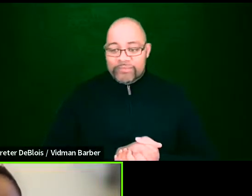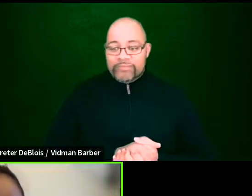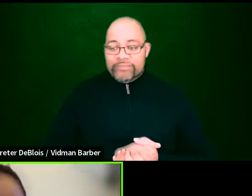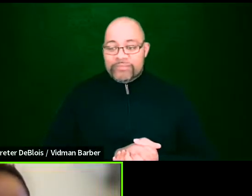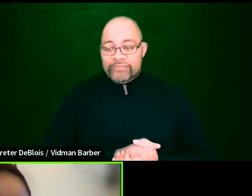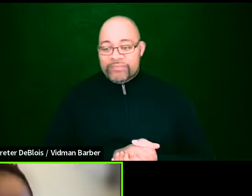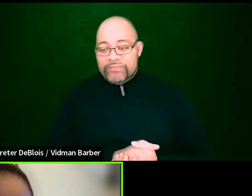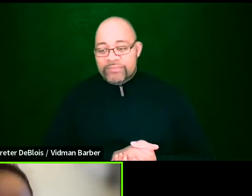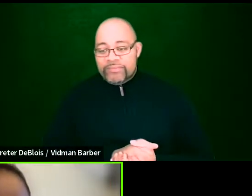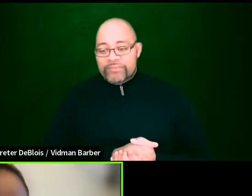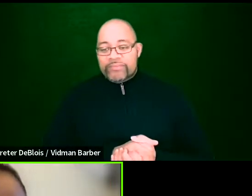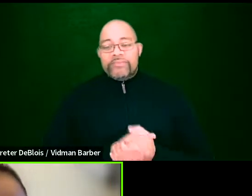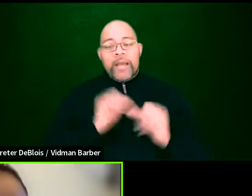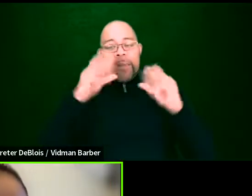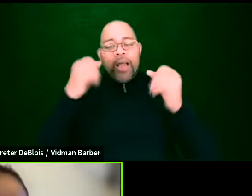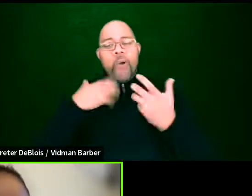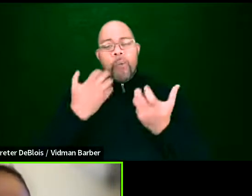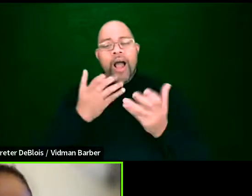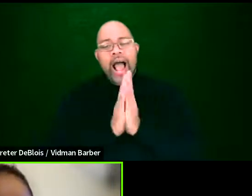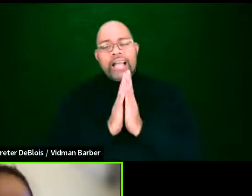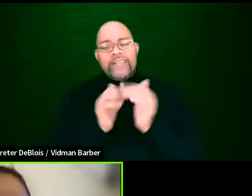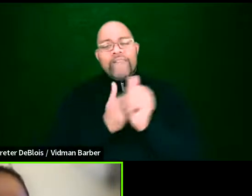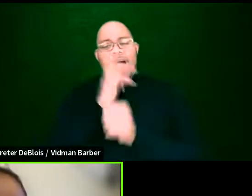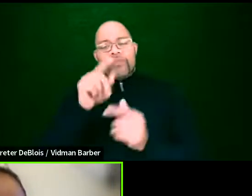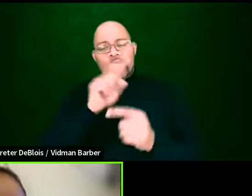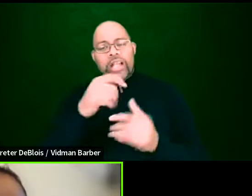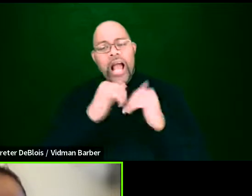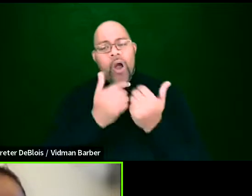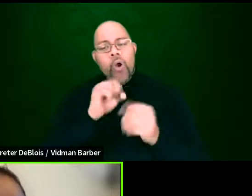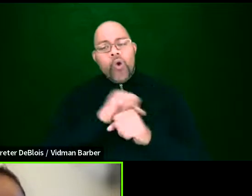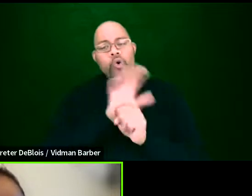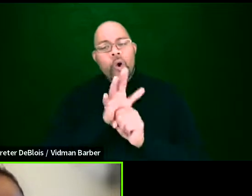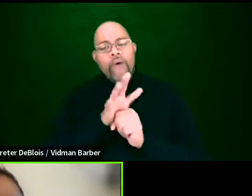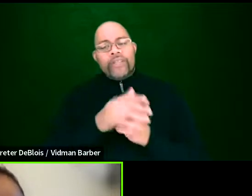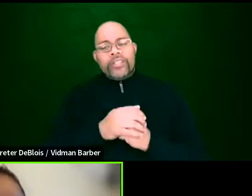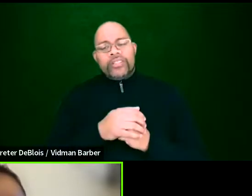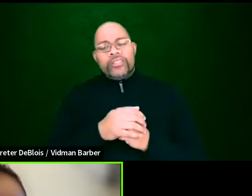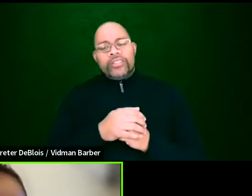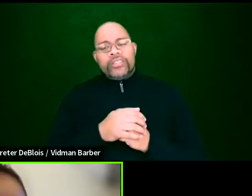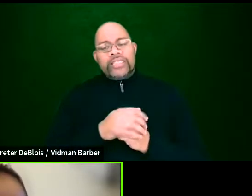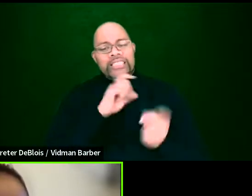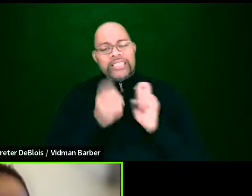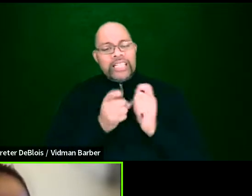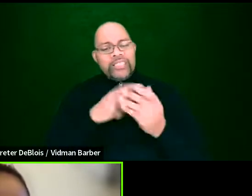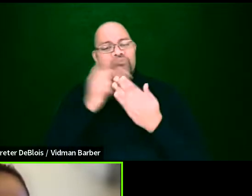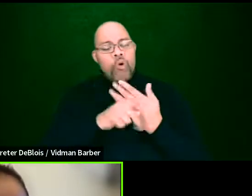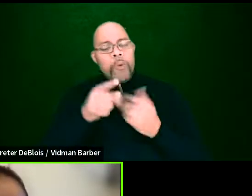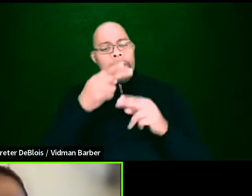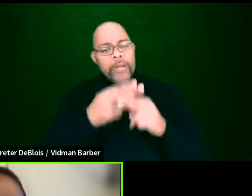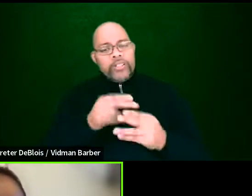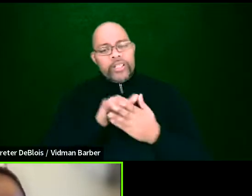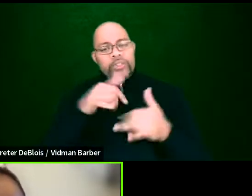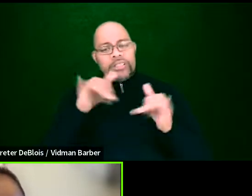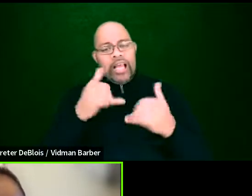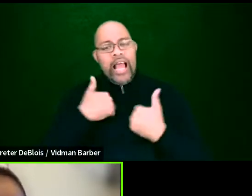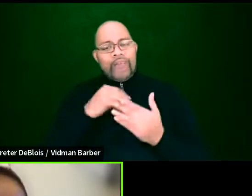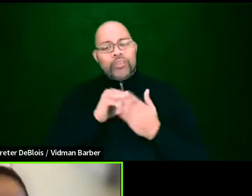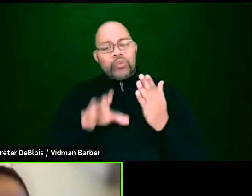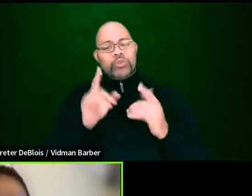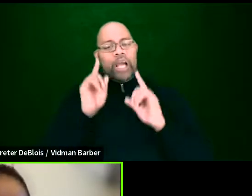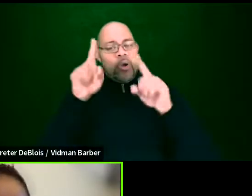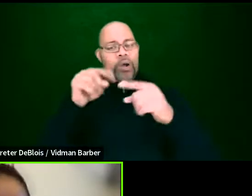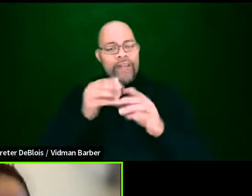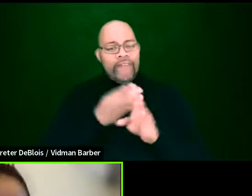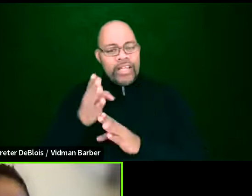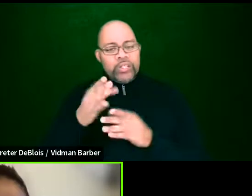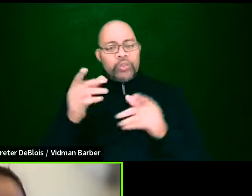Okay, amazing. Yeah, I wanted to ask a follow-up to that. How has COVID kind of changed this program? You had mentioned that you still had students going out in the